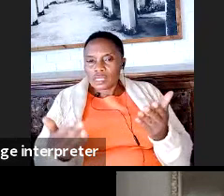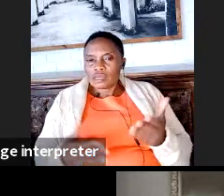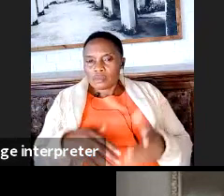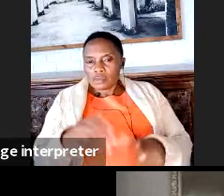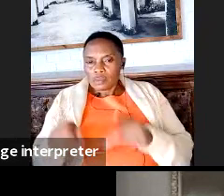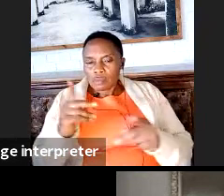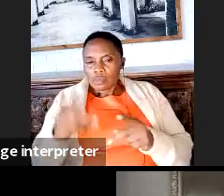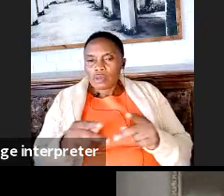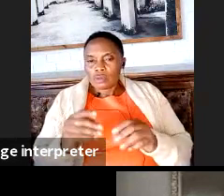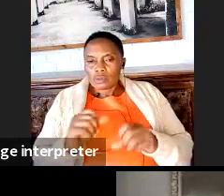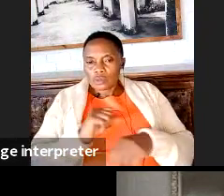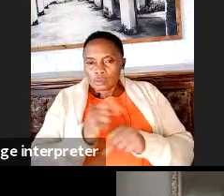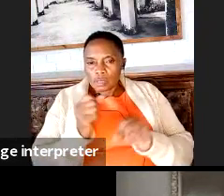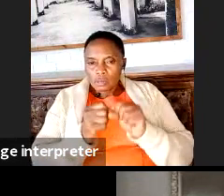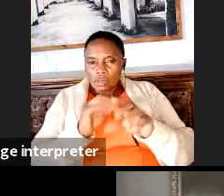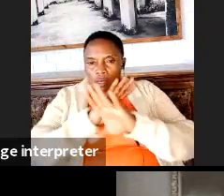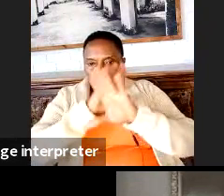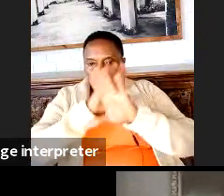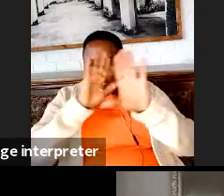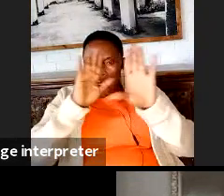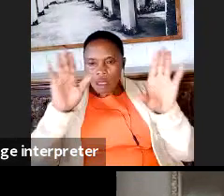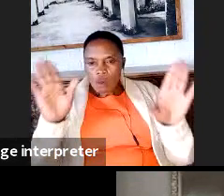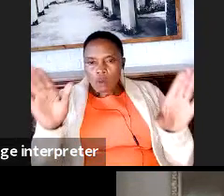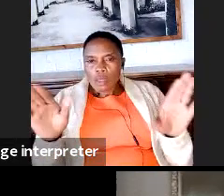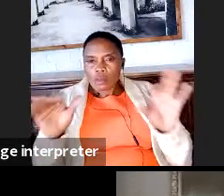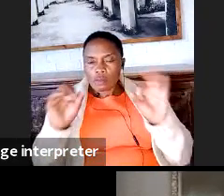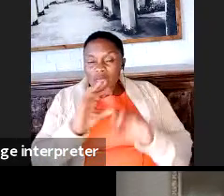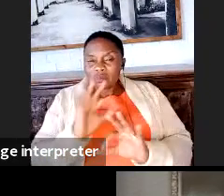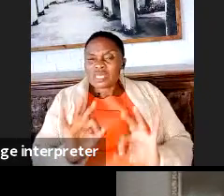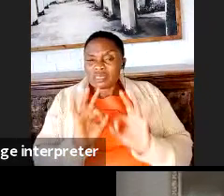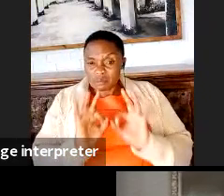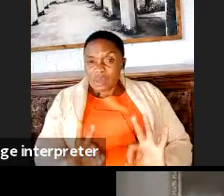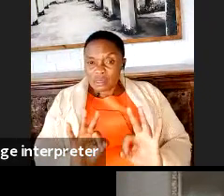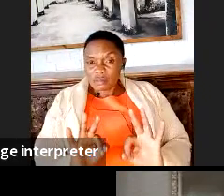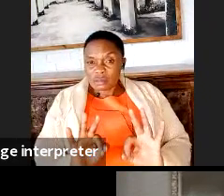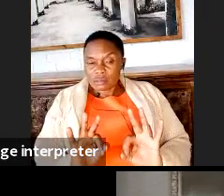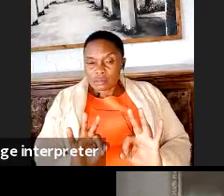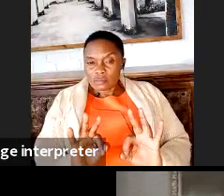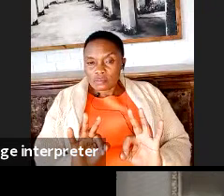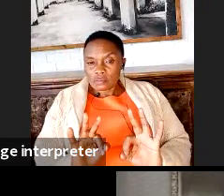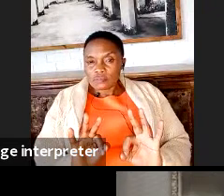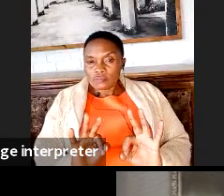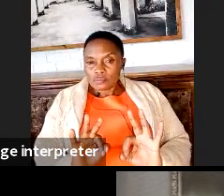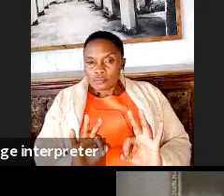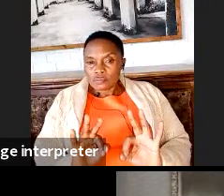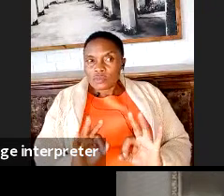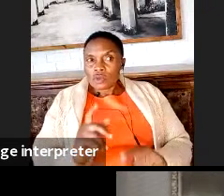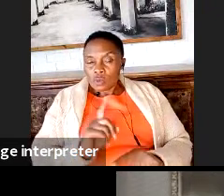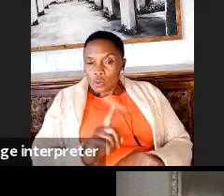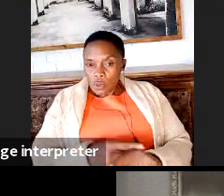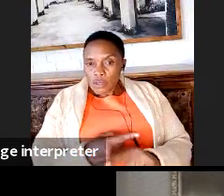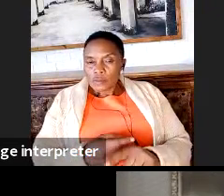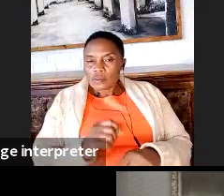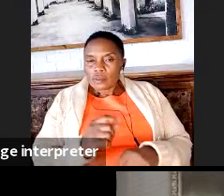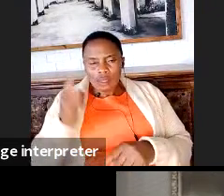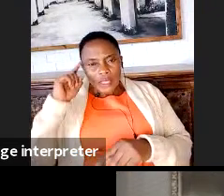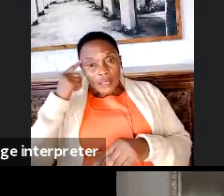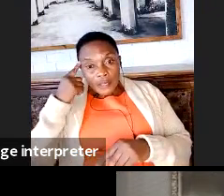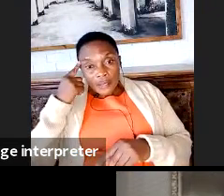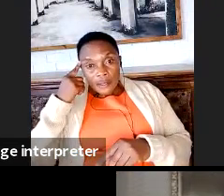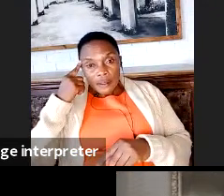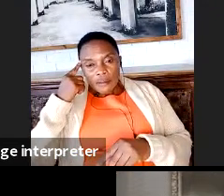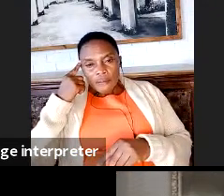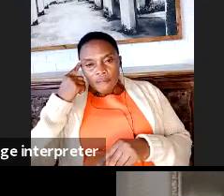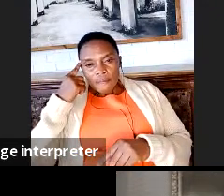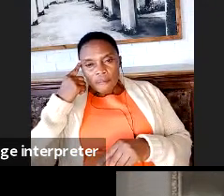of capacity. You just have to be very smart with what you do. So I was wondering if Alu, thank you, welcome back. I'm